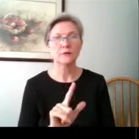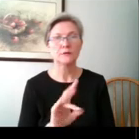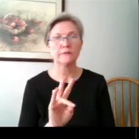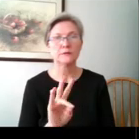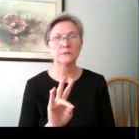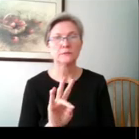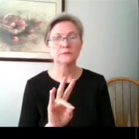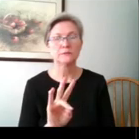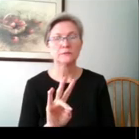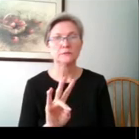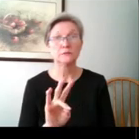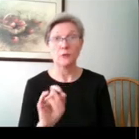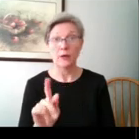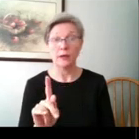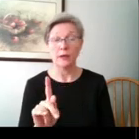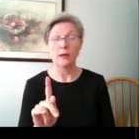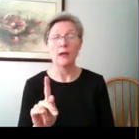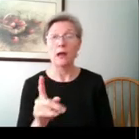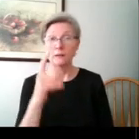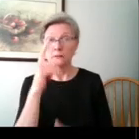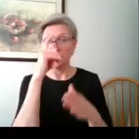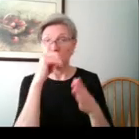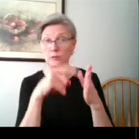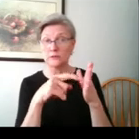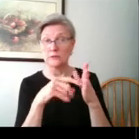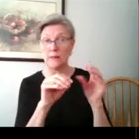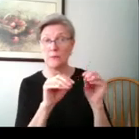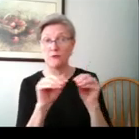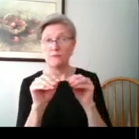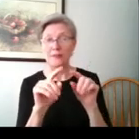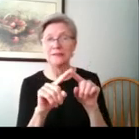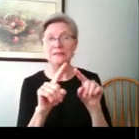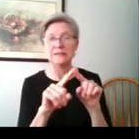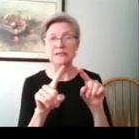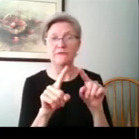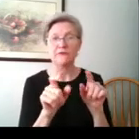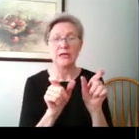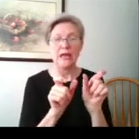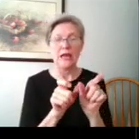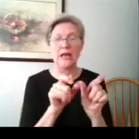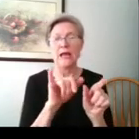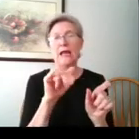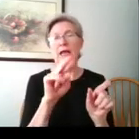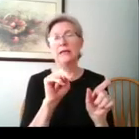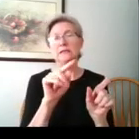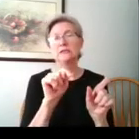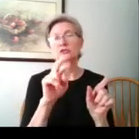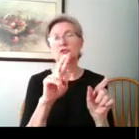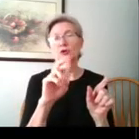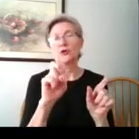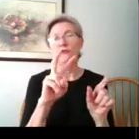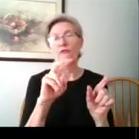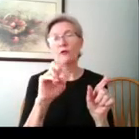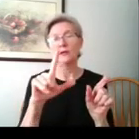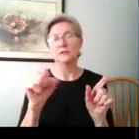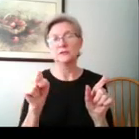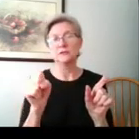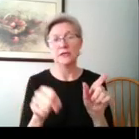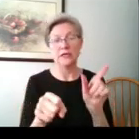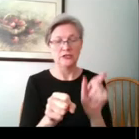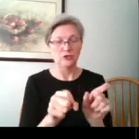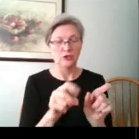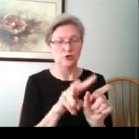27. All right. And now notice I'm moving by different scales, right? Here I'm moving by 2s. Each unit over